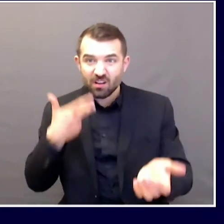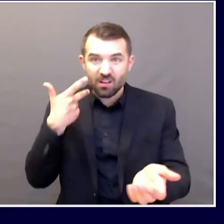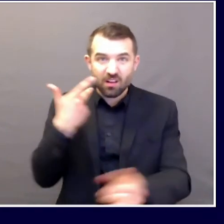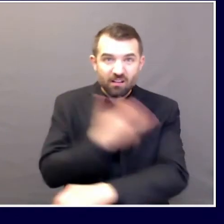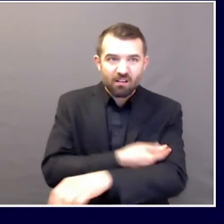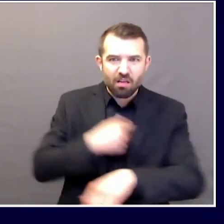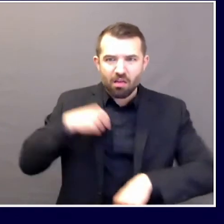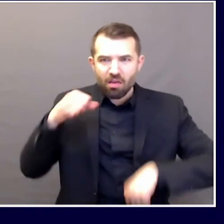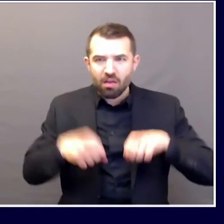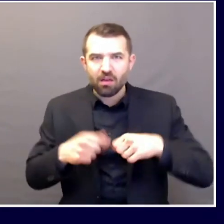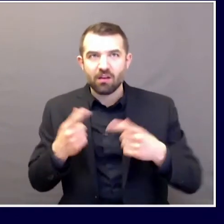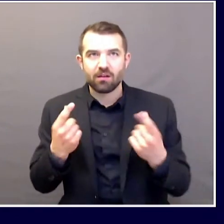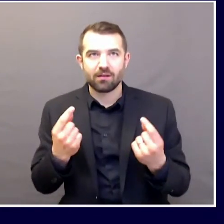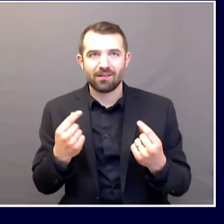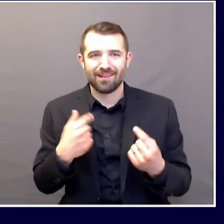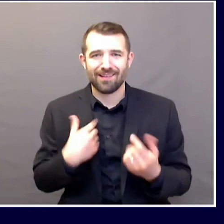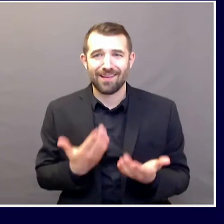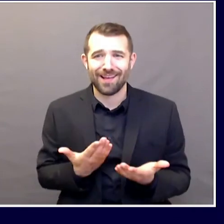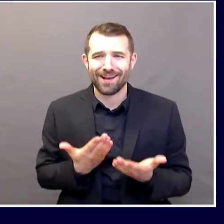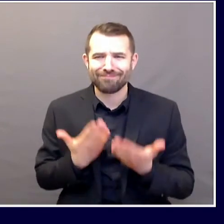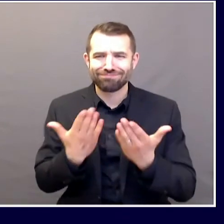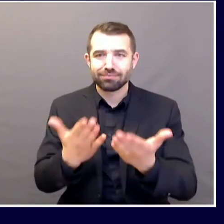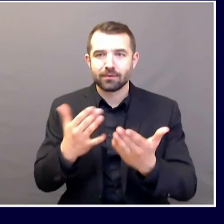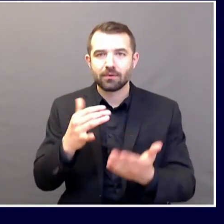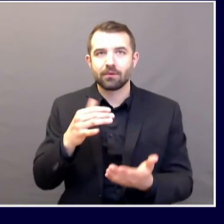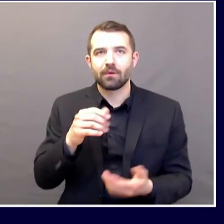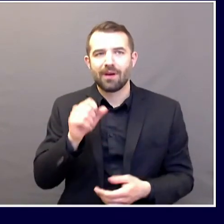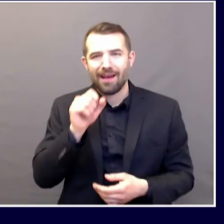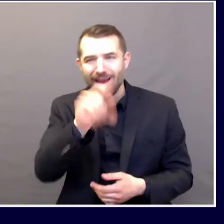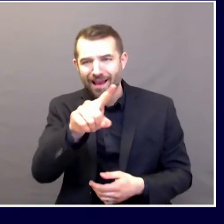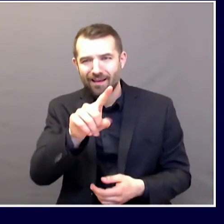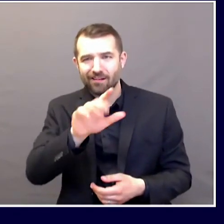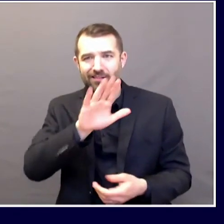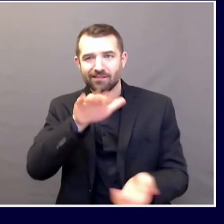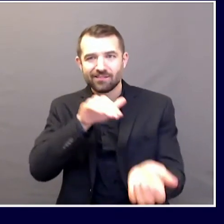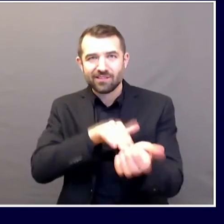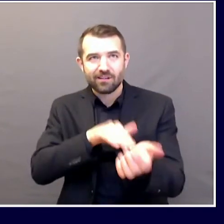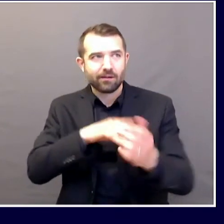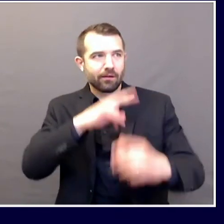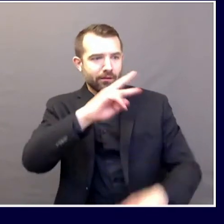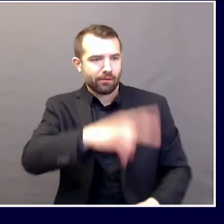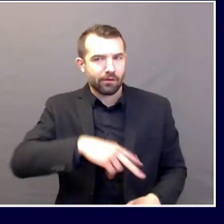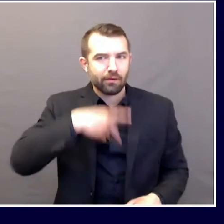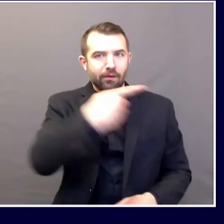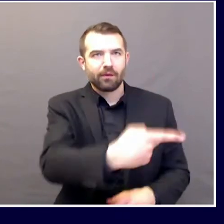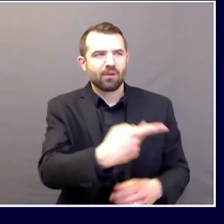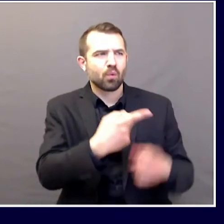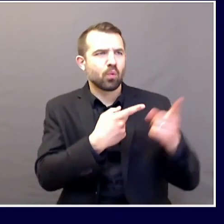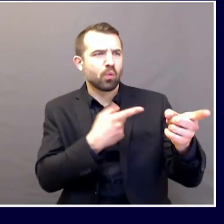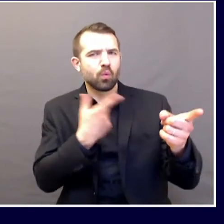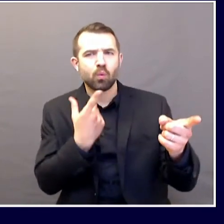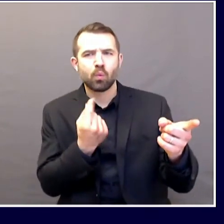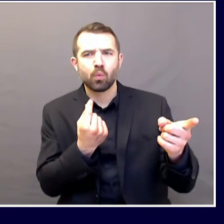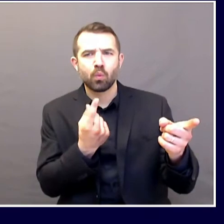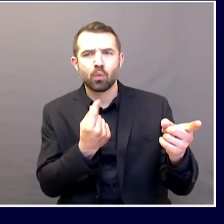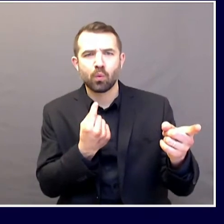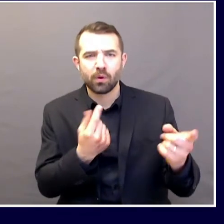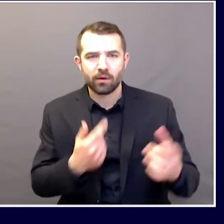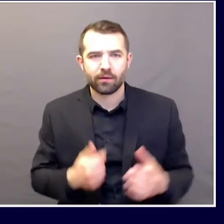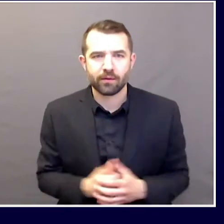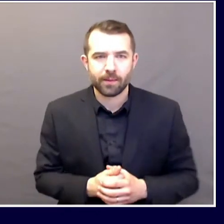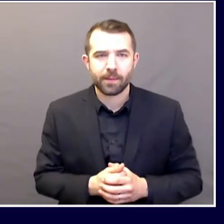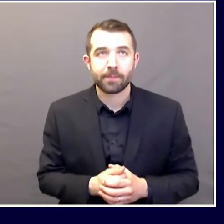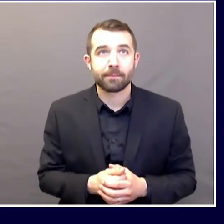to ask their doctor what she would do if they were facing that same question. And here we can see that when